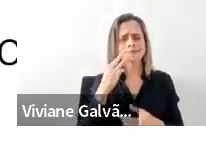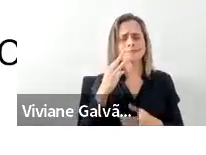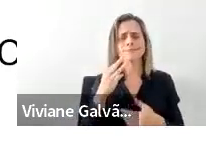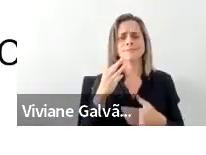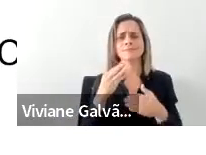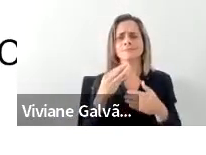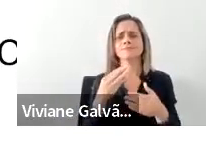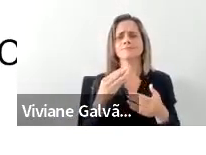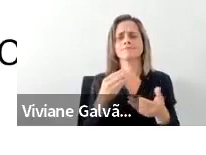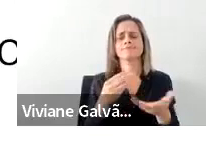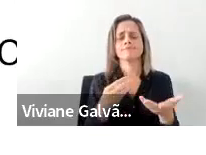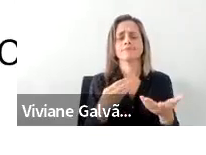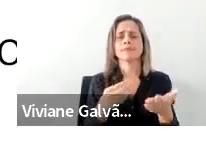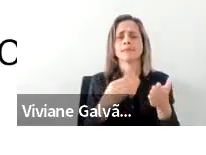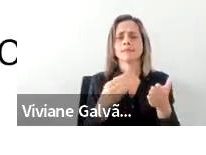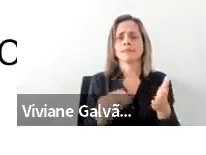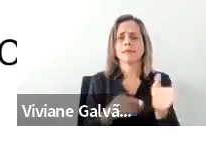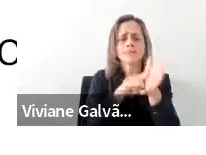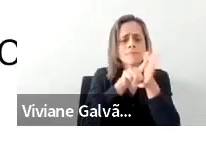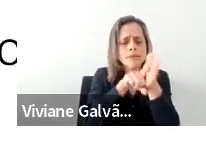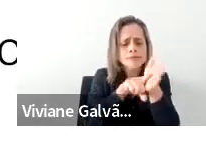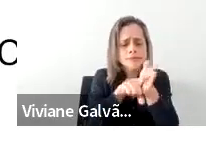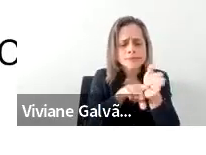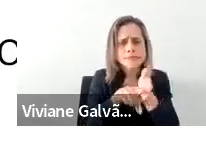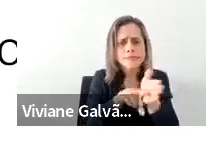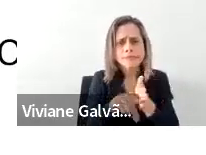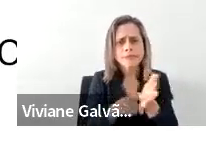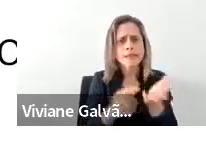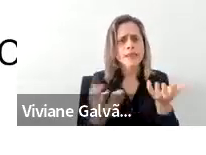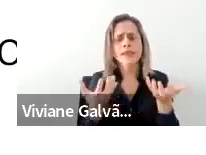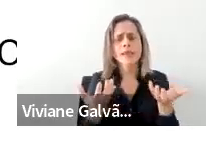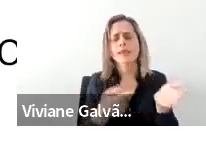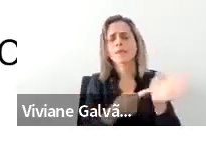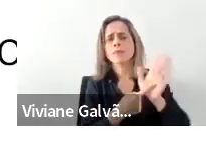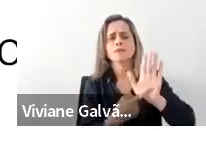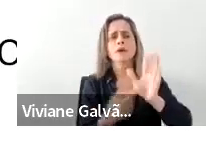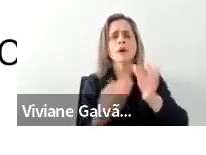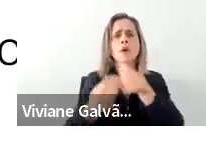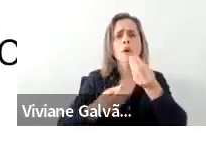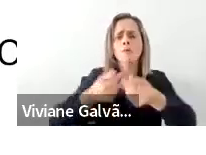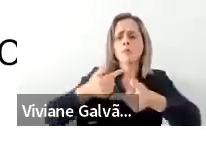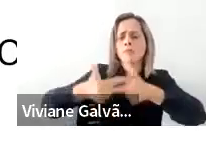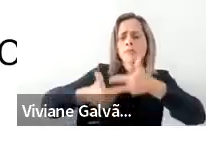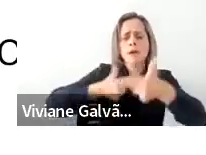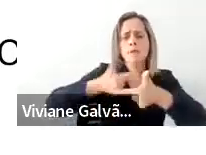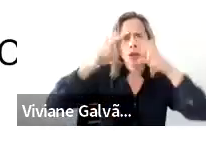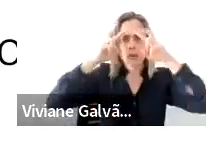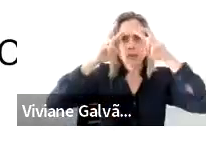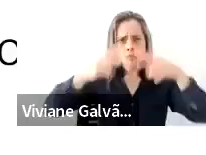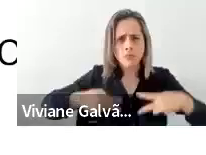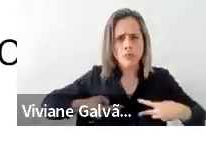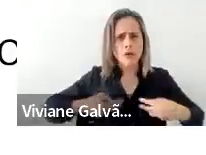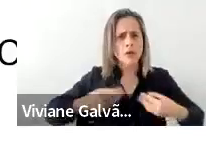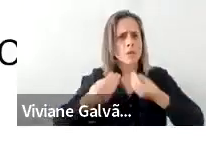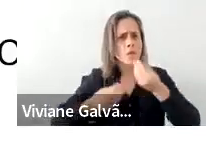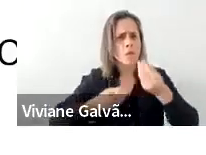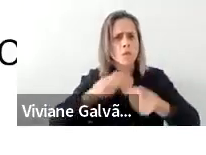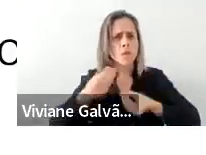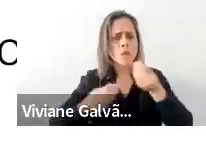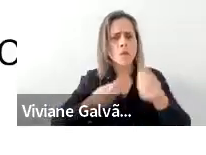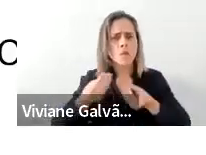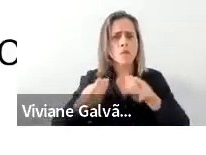activity is expressed in these crazy forms, these absurd forms. And in